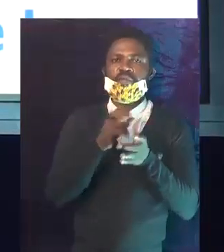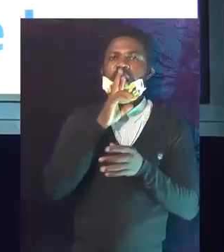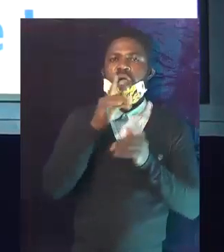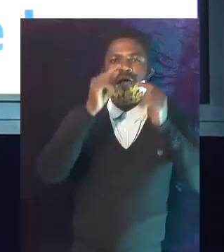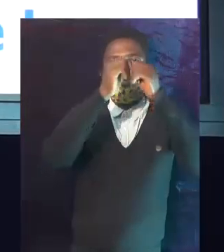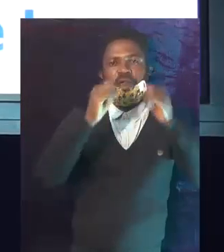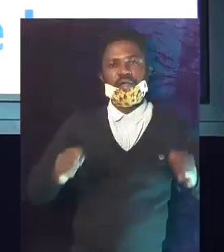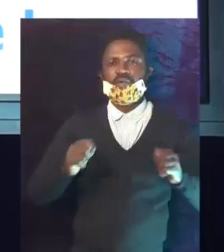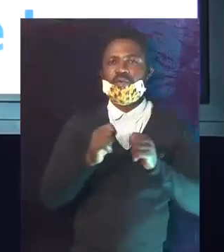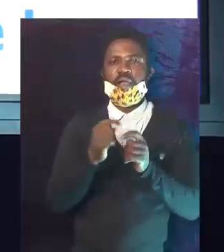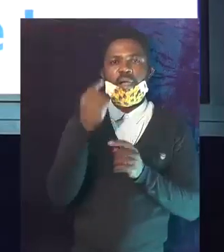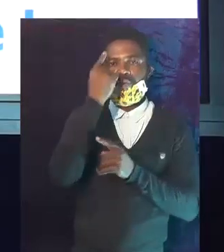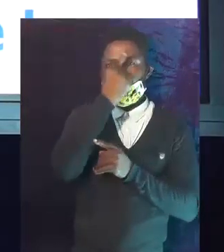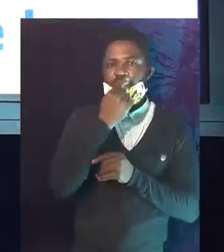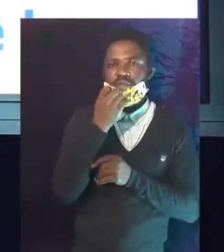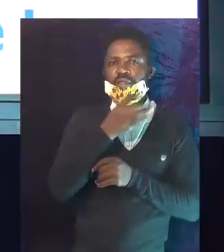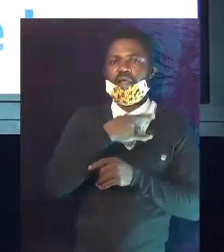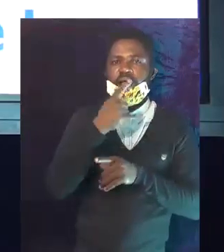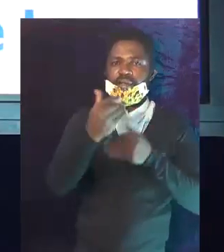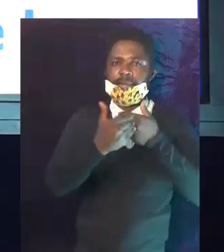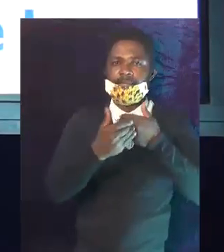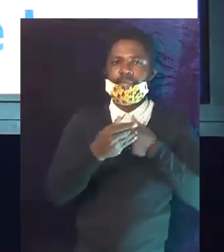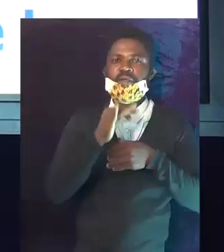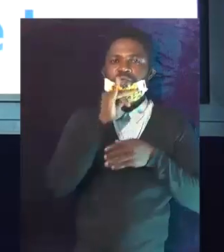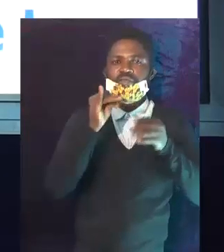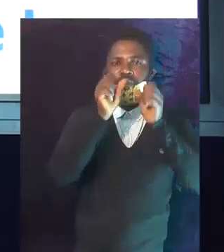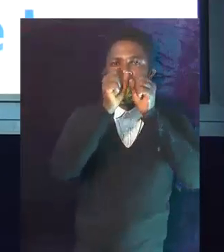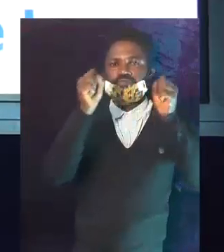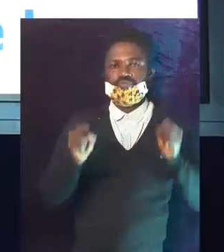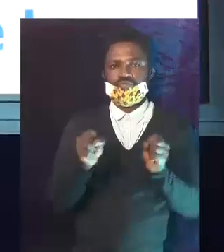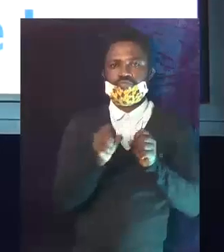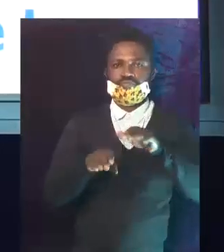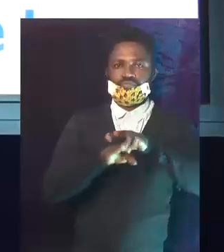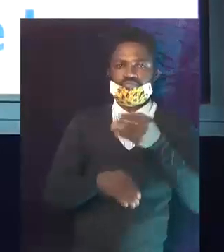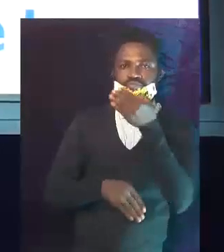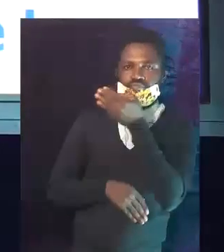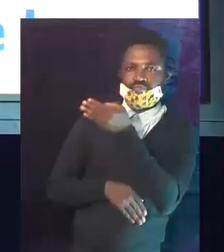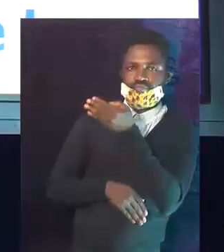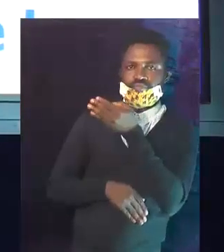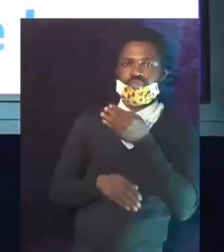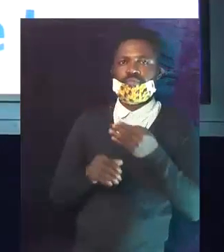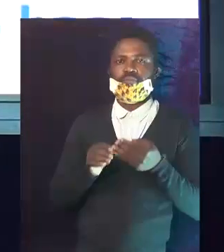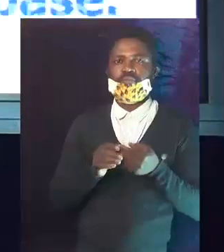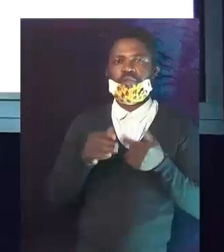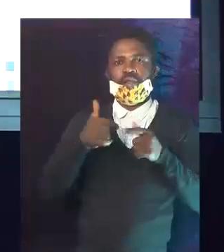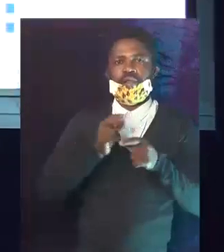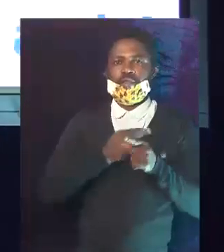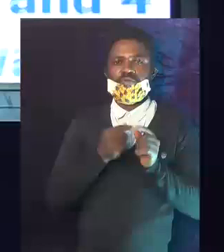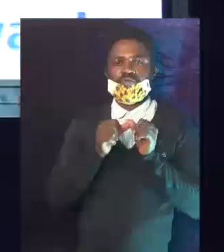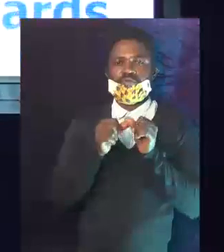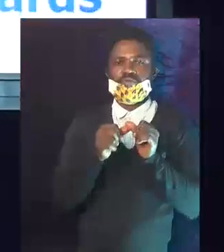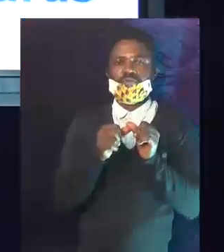These are the 4 triangular faces, and the back is a square base, which is this one. I believe you got that right. Let's move